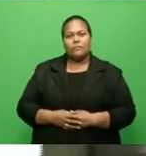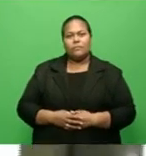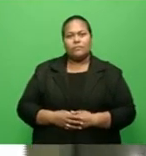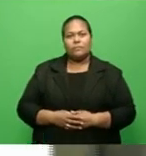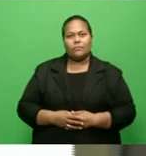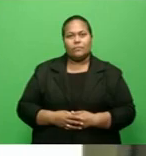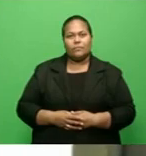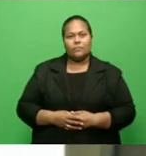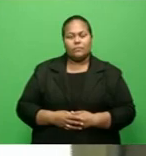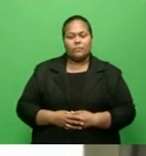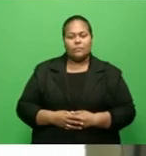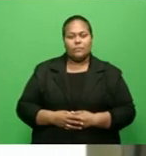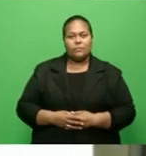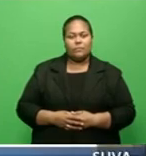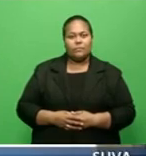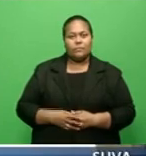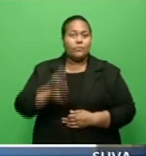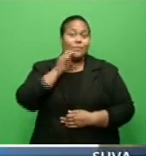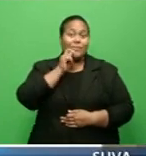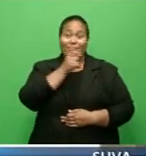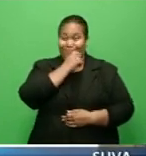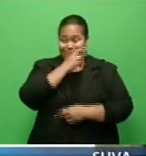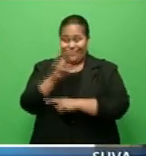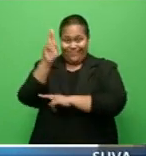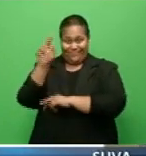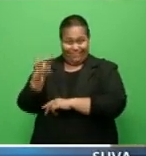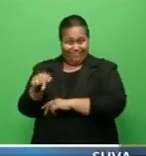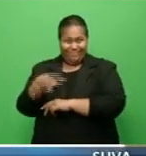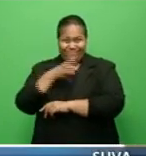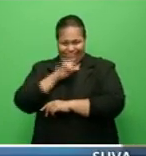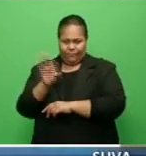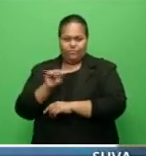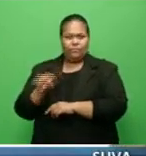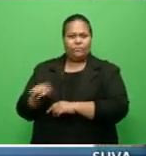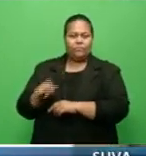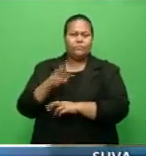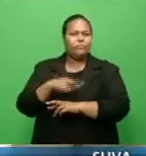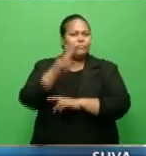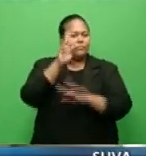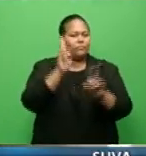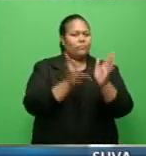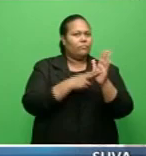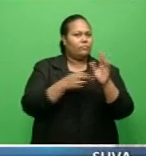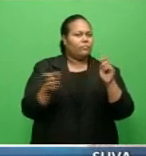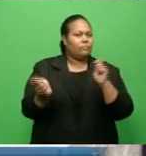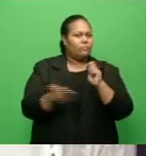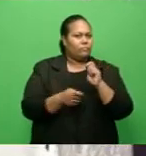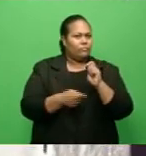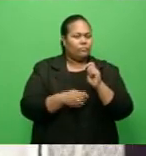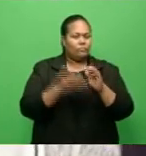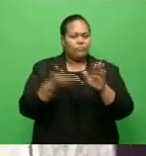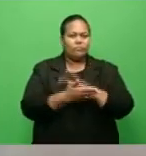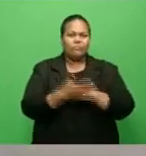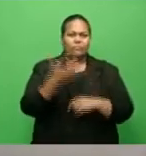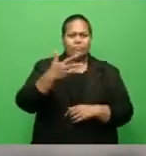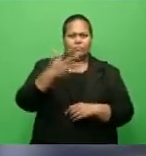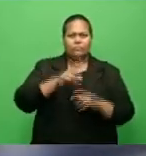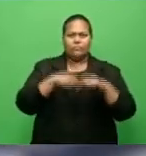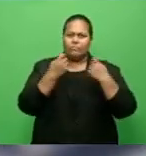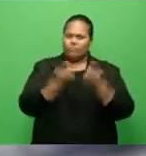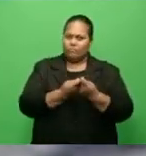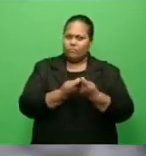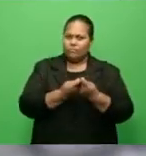was produced in the Nausori Magistrates Court earlier this afternoon, charged with one count of assault causing actual bodily harm.